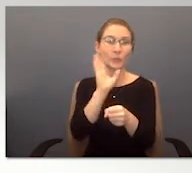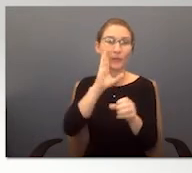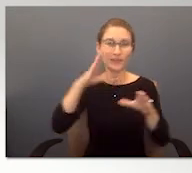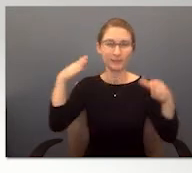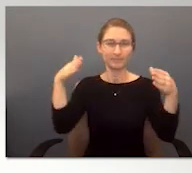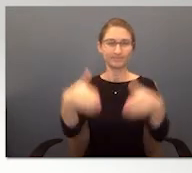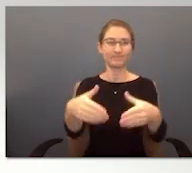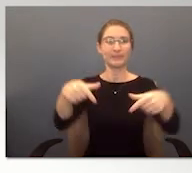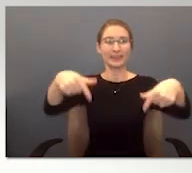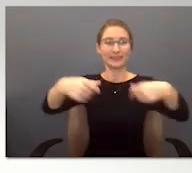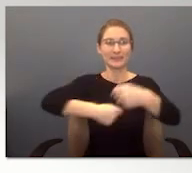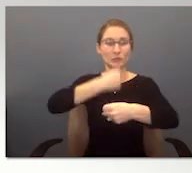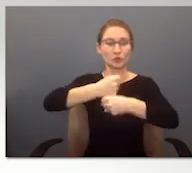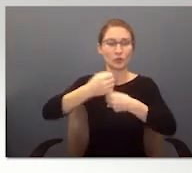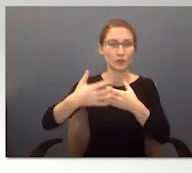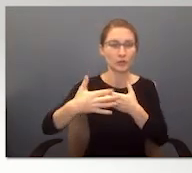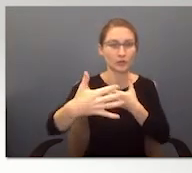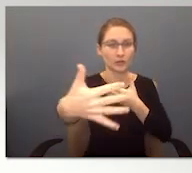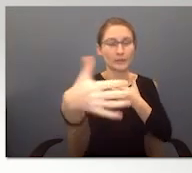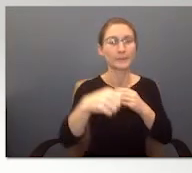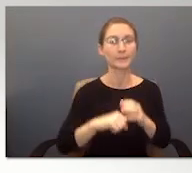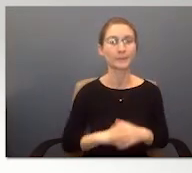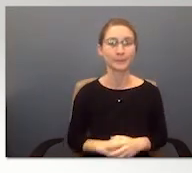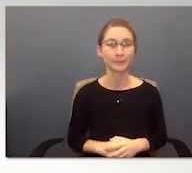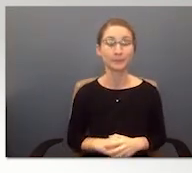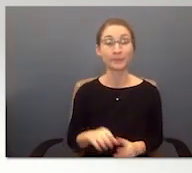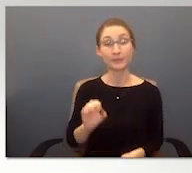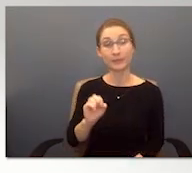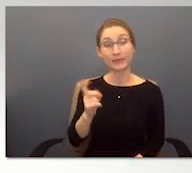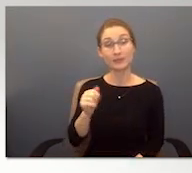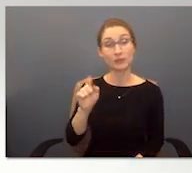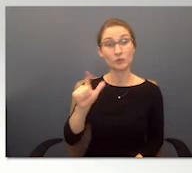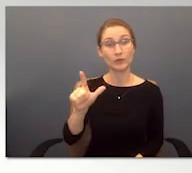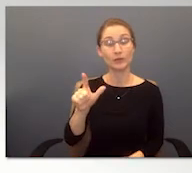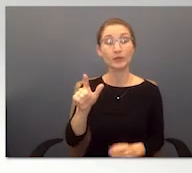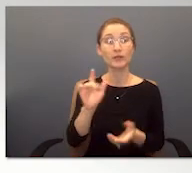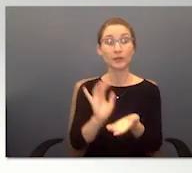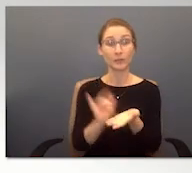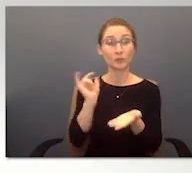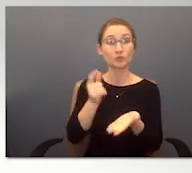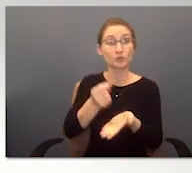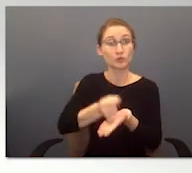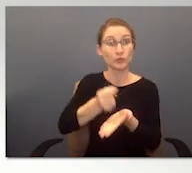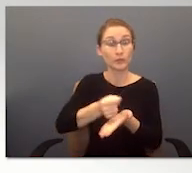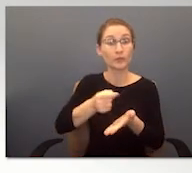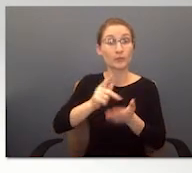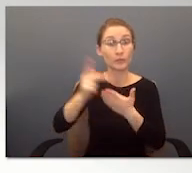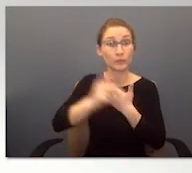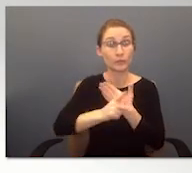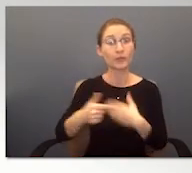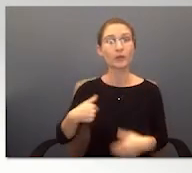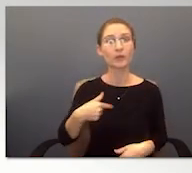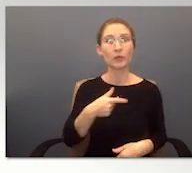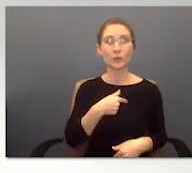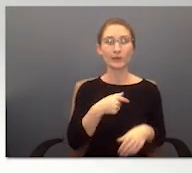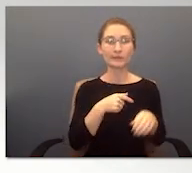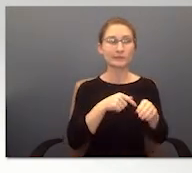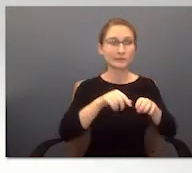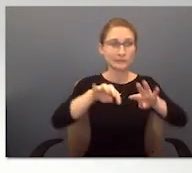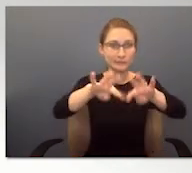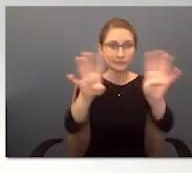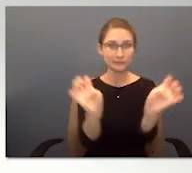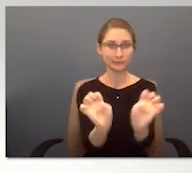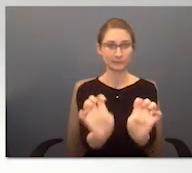this coming year, bolstering our poison control centers. The sexual abuse treatment program I mentioned briefly. We've also conducted a statewide